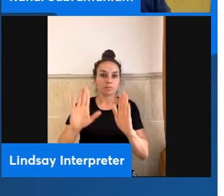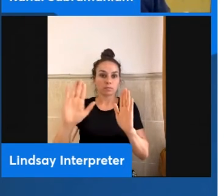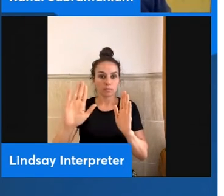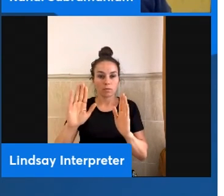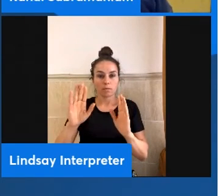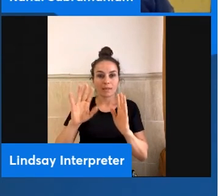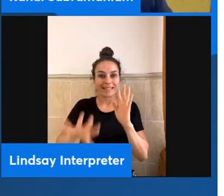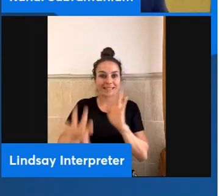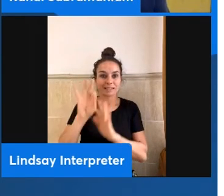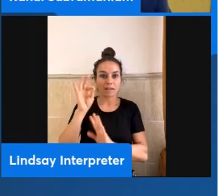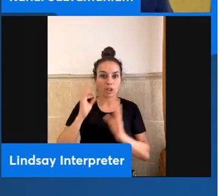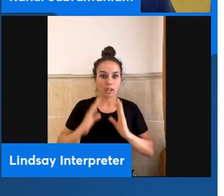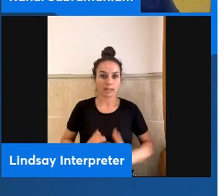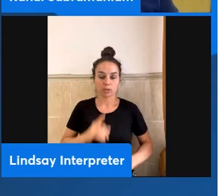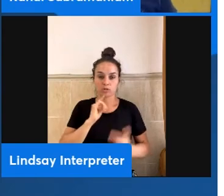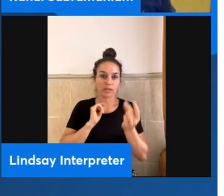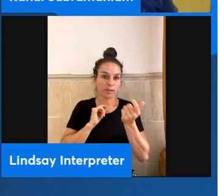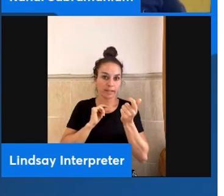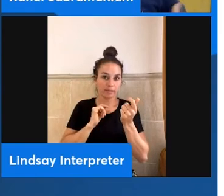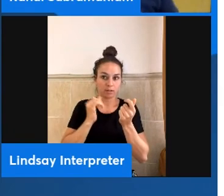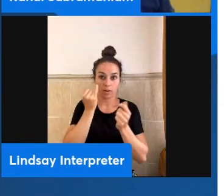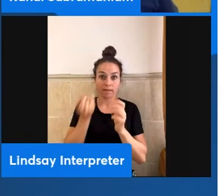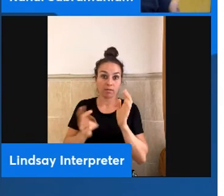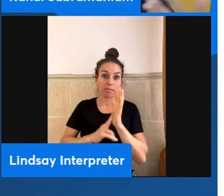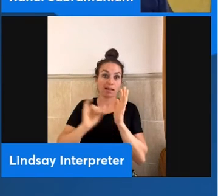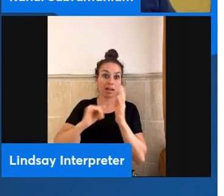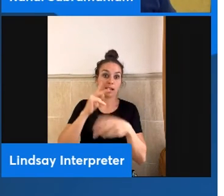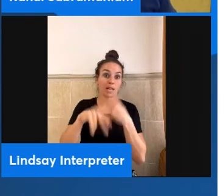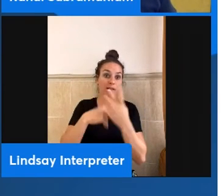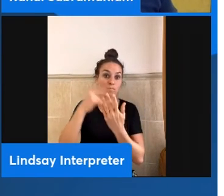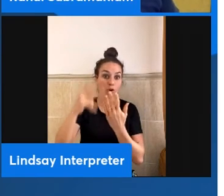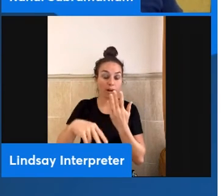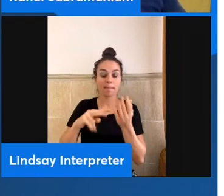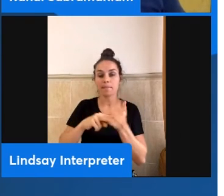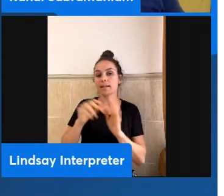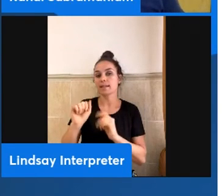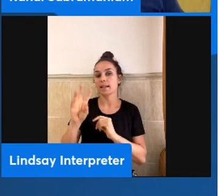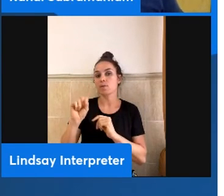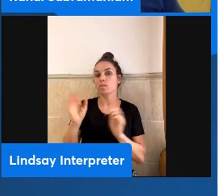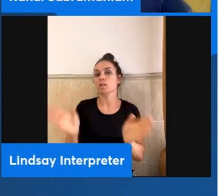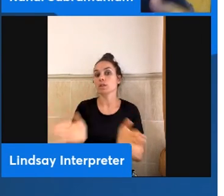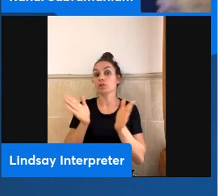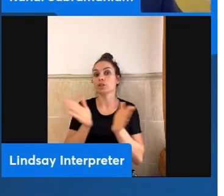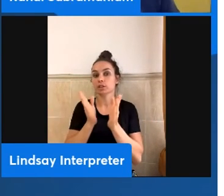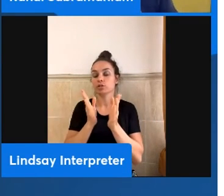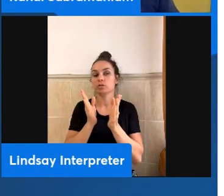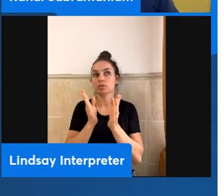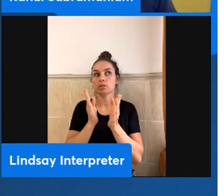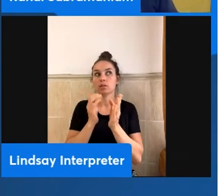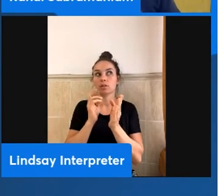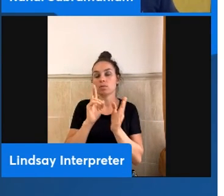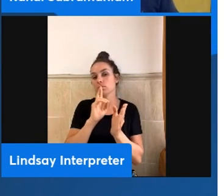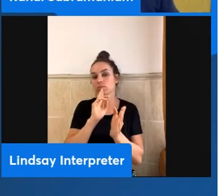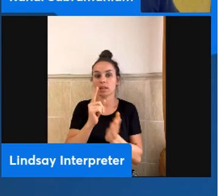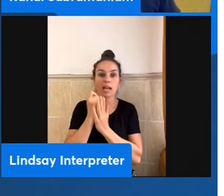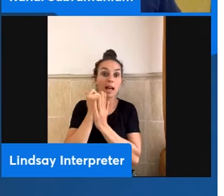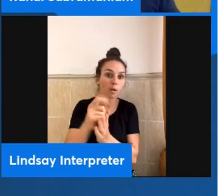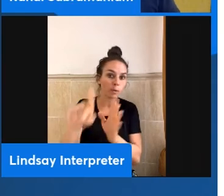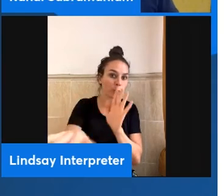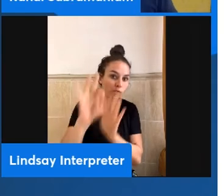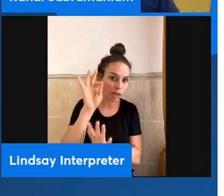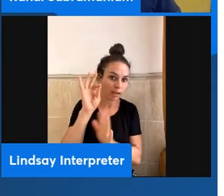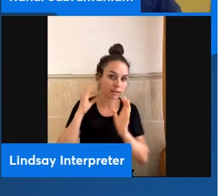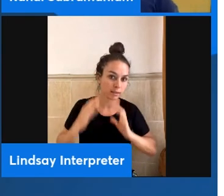very quickly. And if you sign up with the partner program, AWS encourages or will help you find customers for